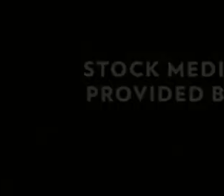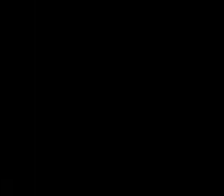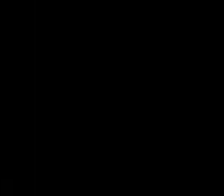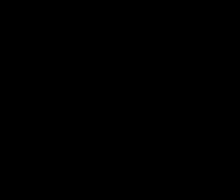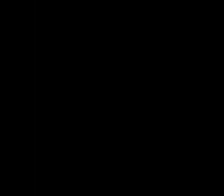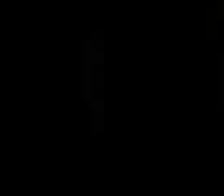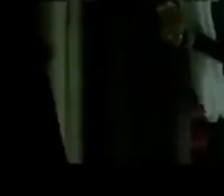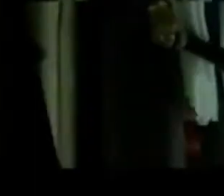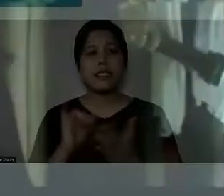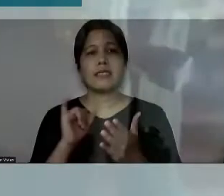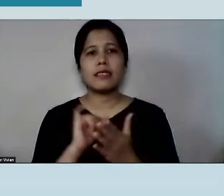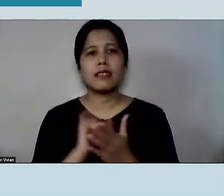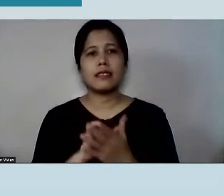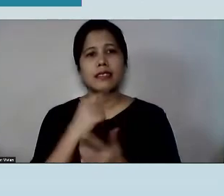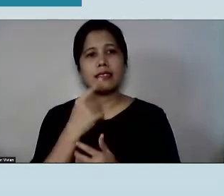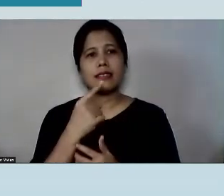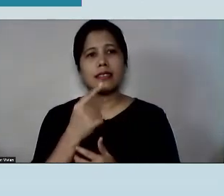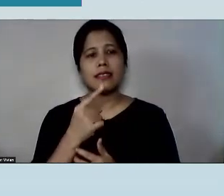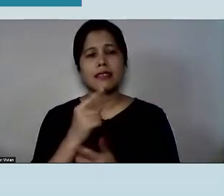So that being said,